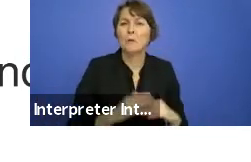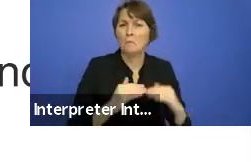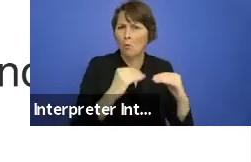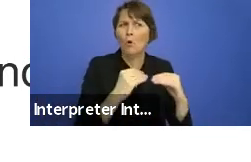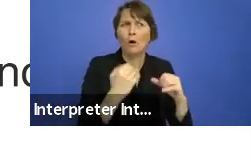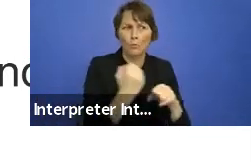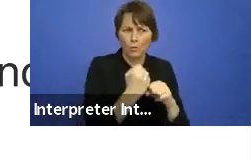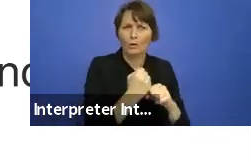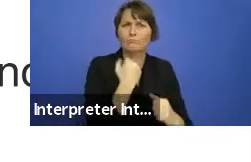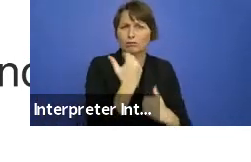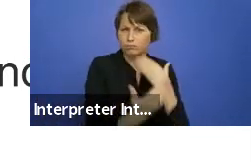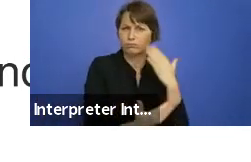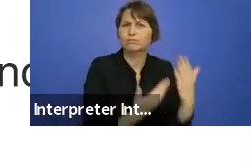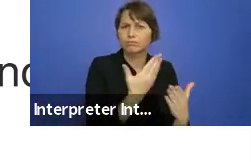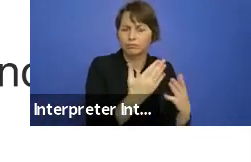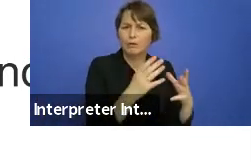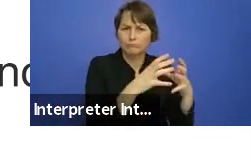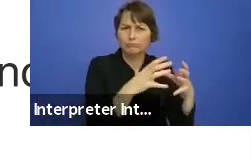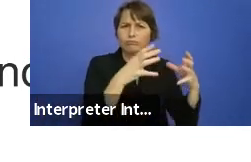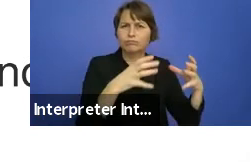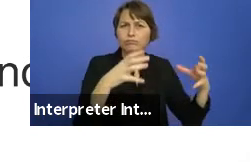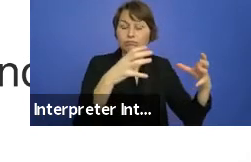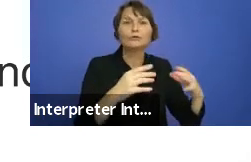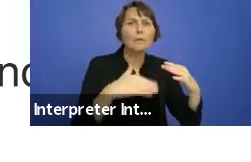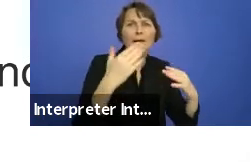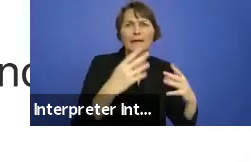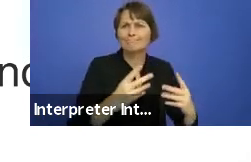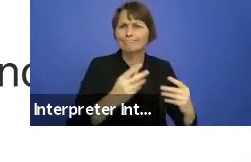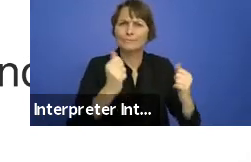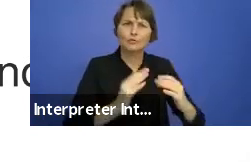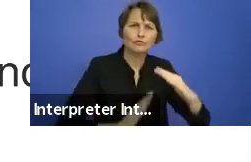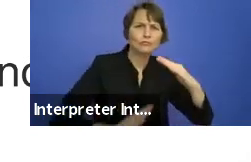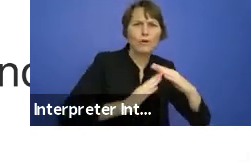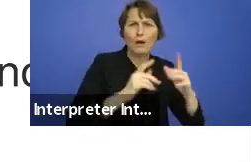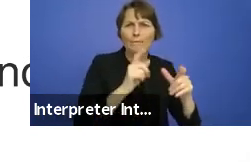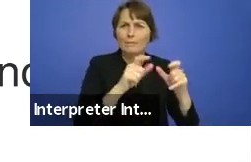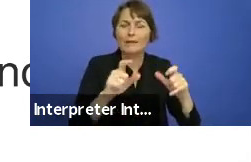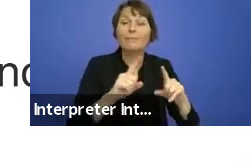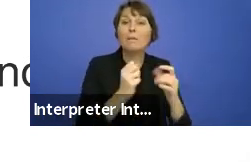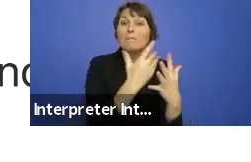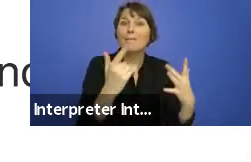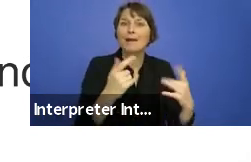we're employing highly qualified people, most of which are artists.